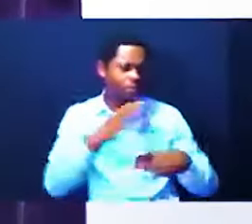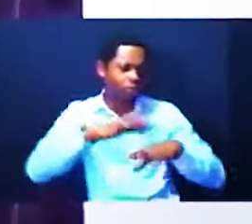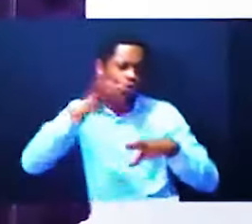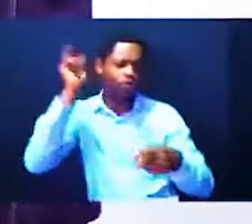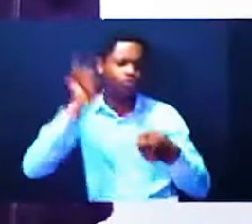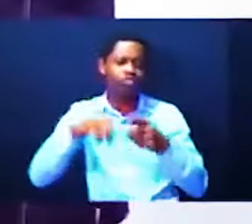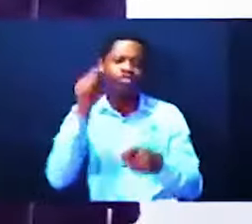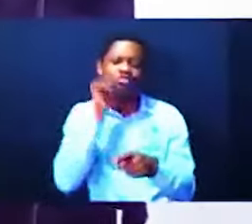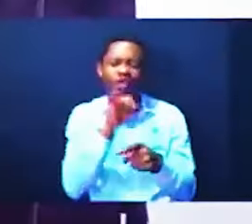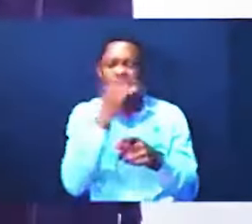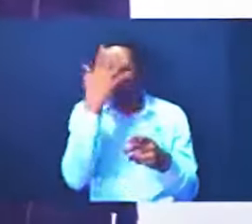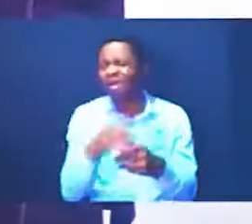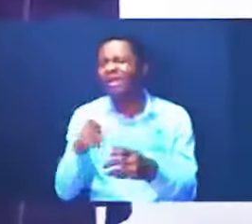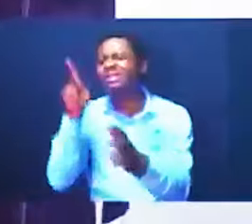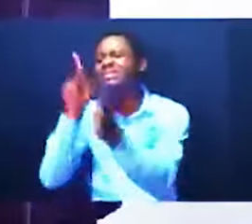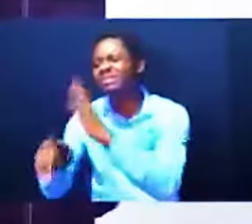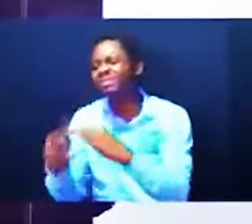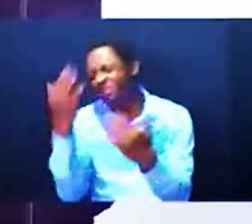19.